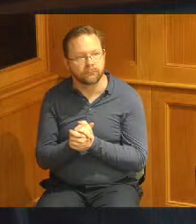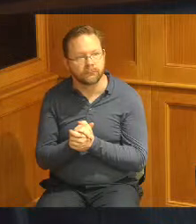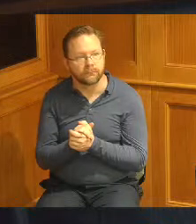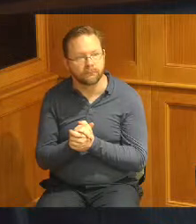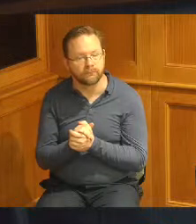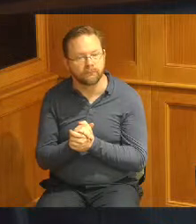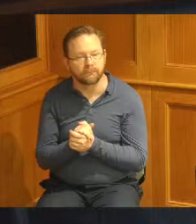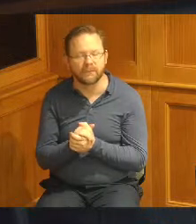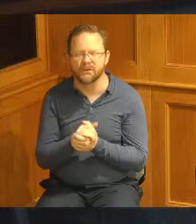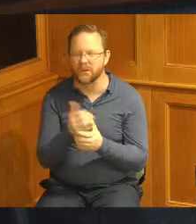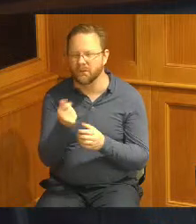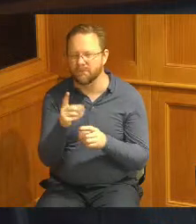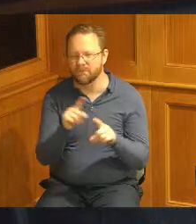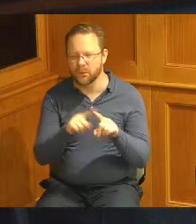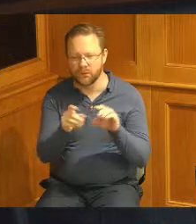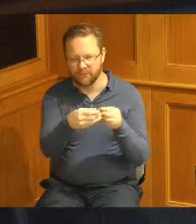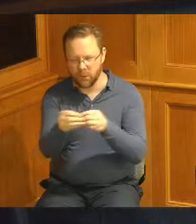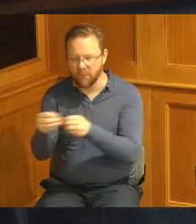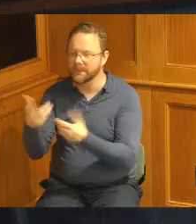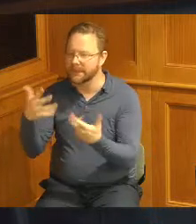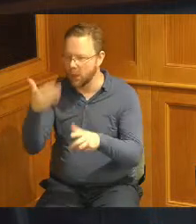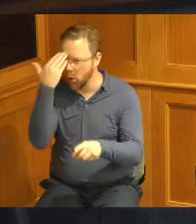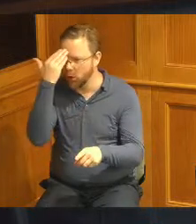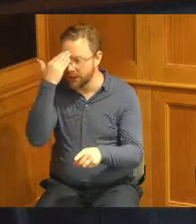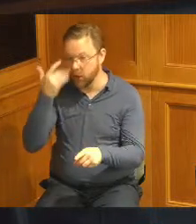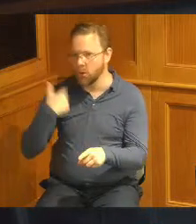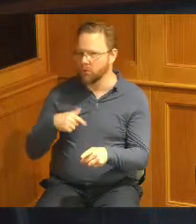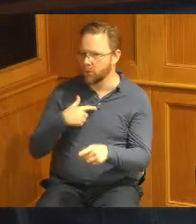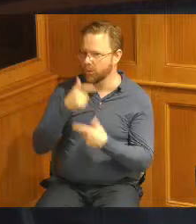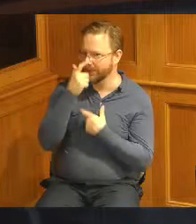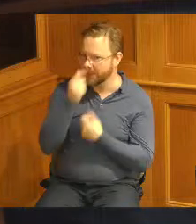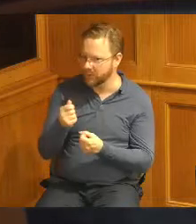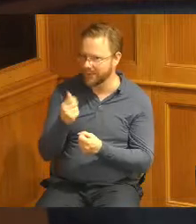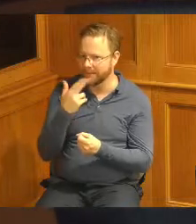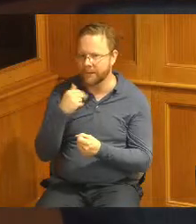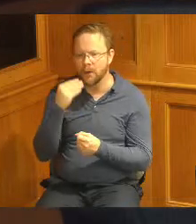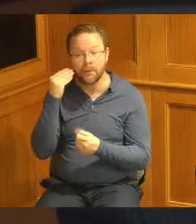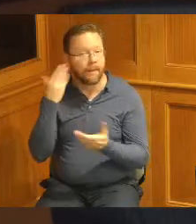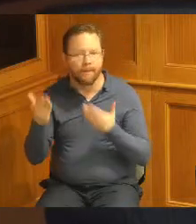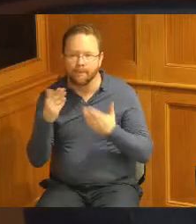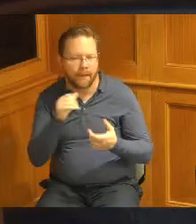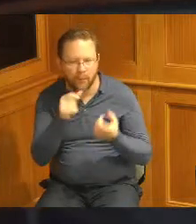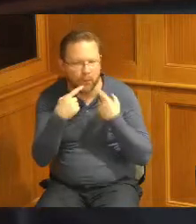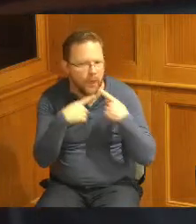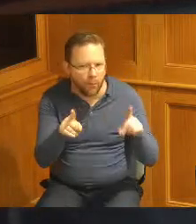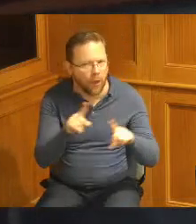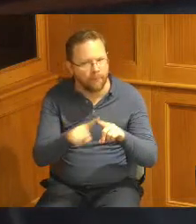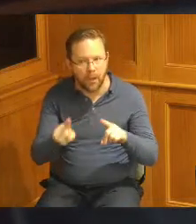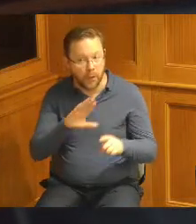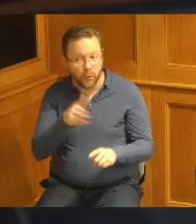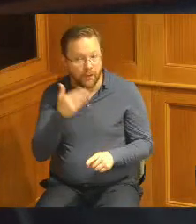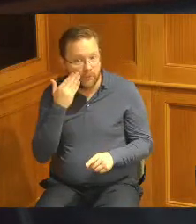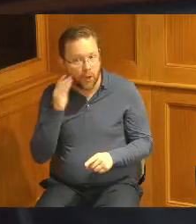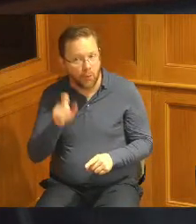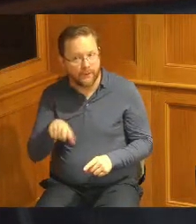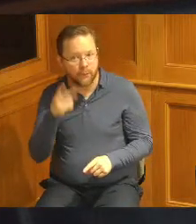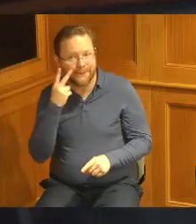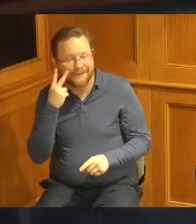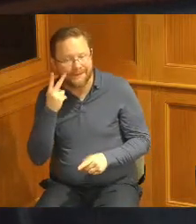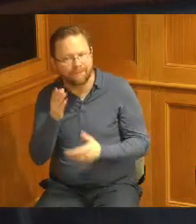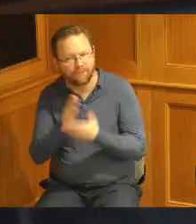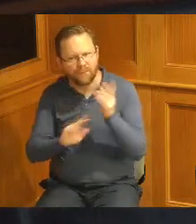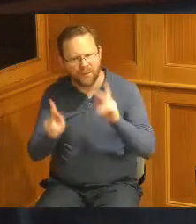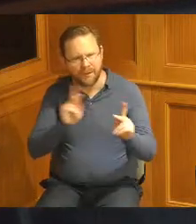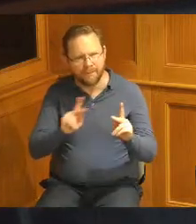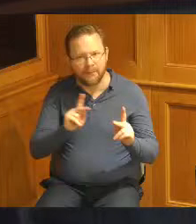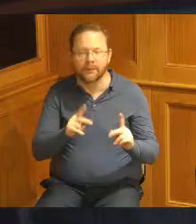as to, our desire to see if that can work. And maybe it can and maybe it can't, but I think it's worth looking into as well, especially for certain populations,